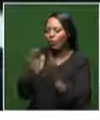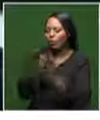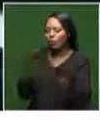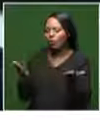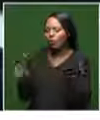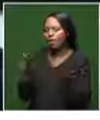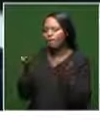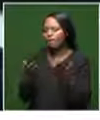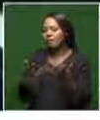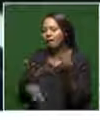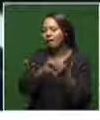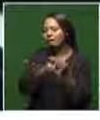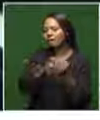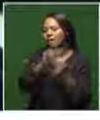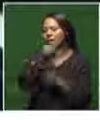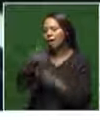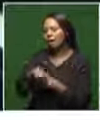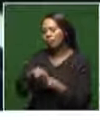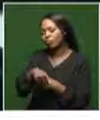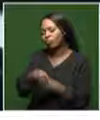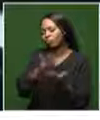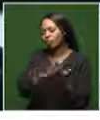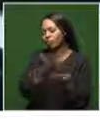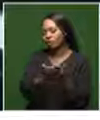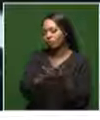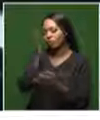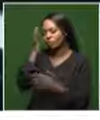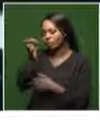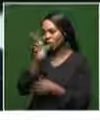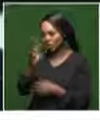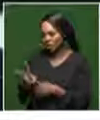adding a feature on translation on the app? Yes.